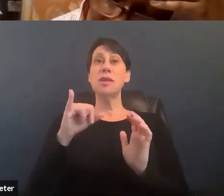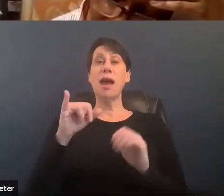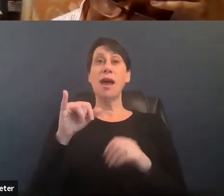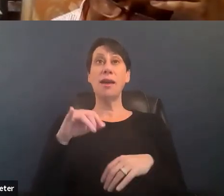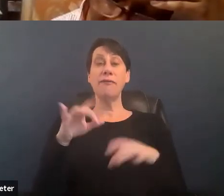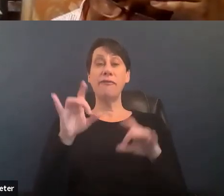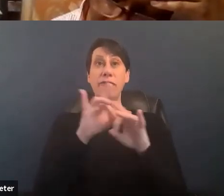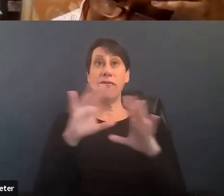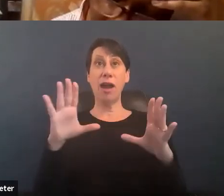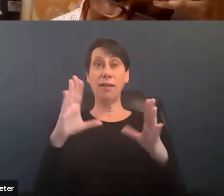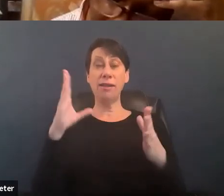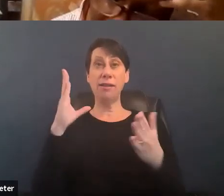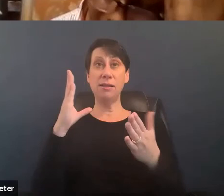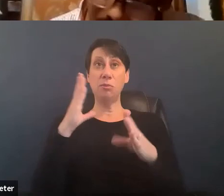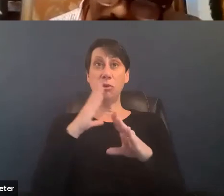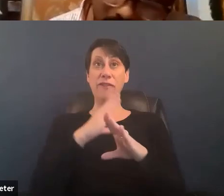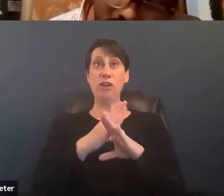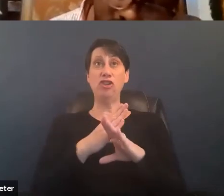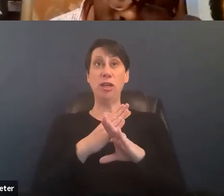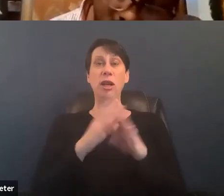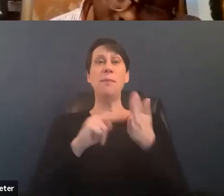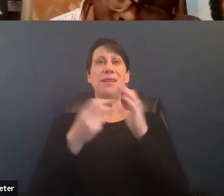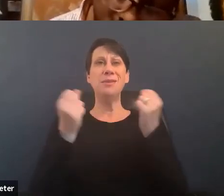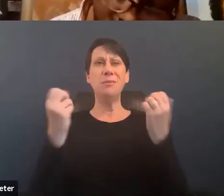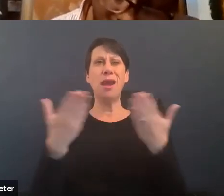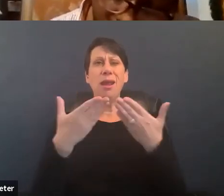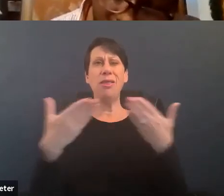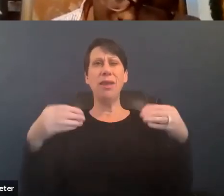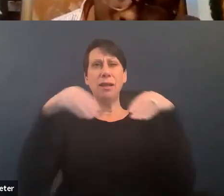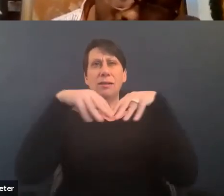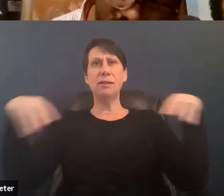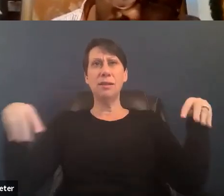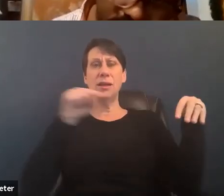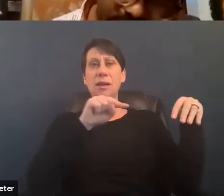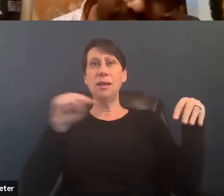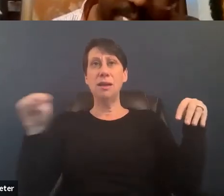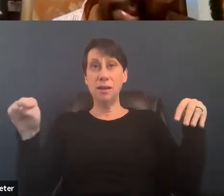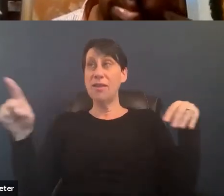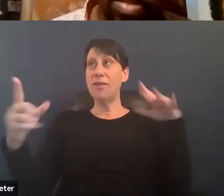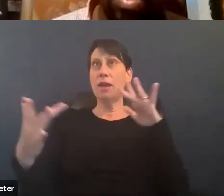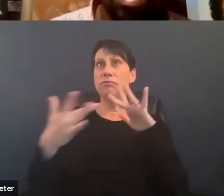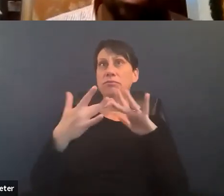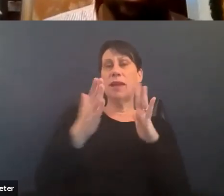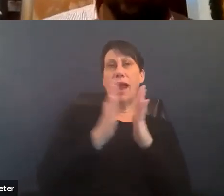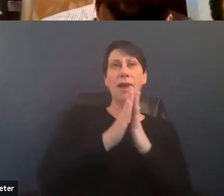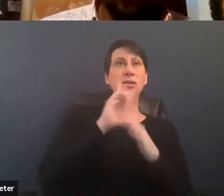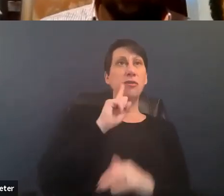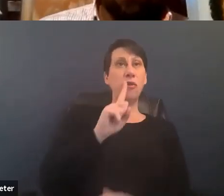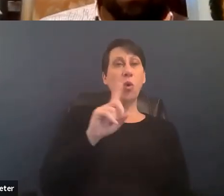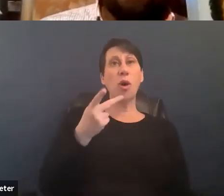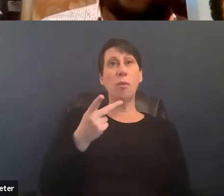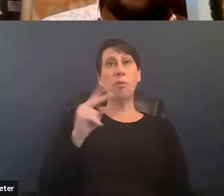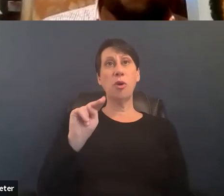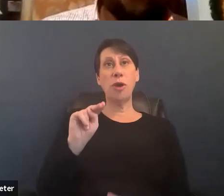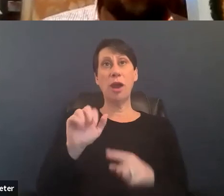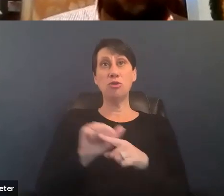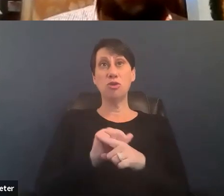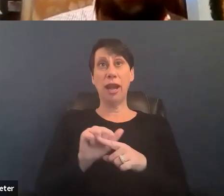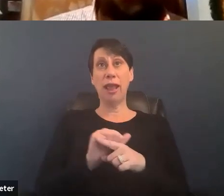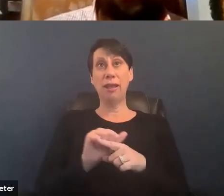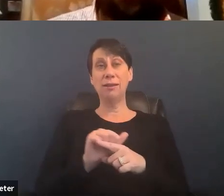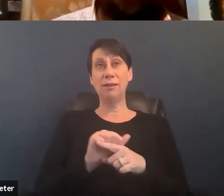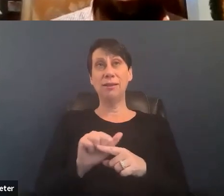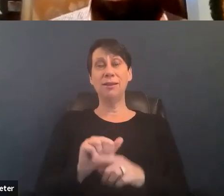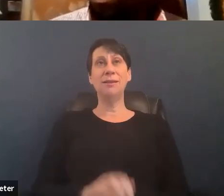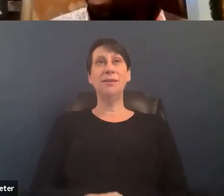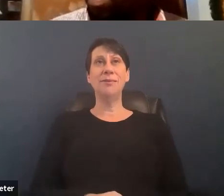things. And those folks asked us for a pronoun training. So that's something that we knew they